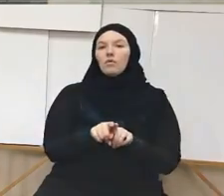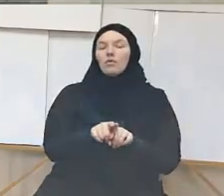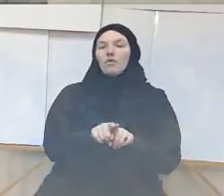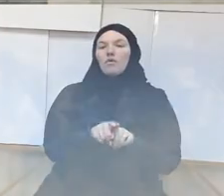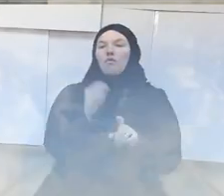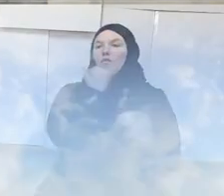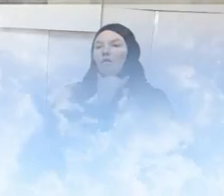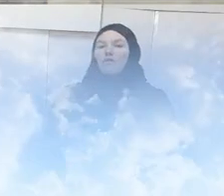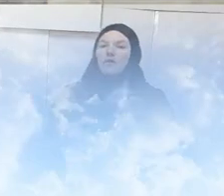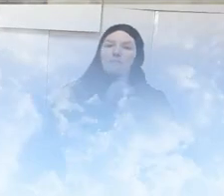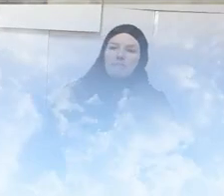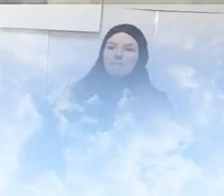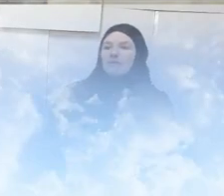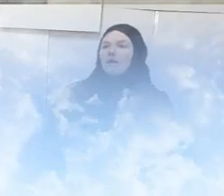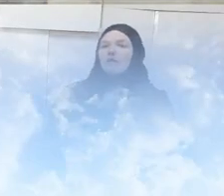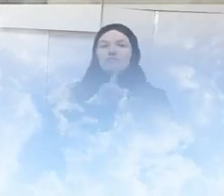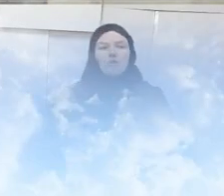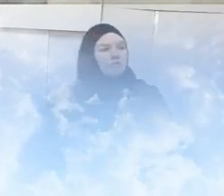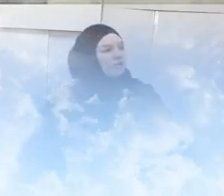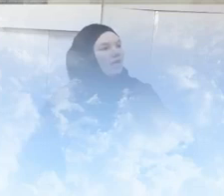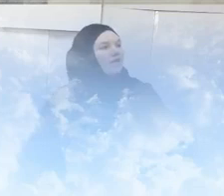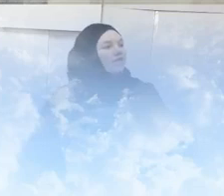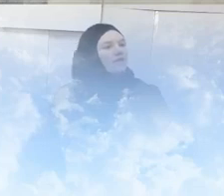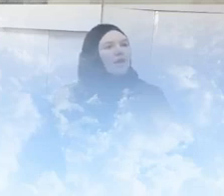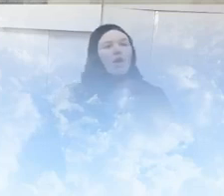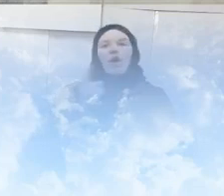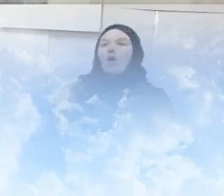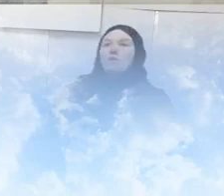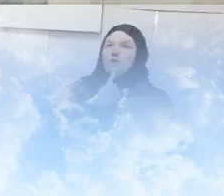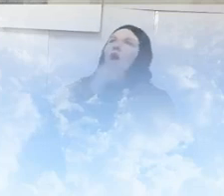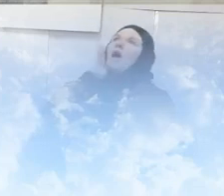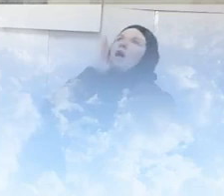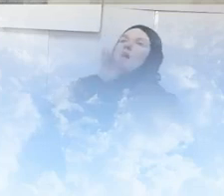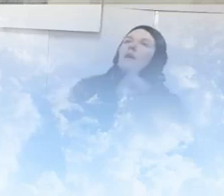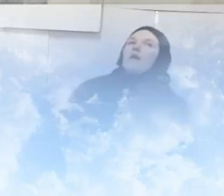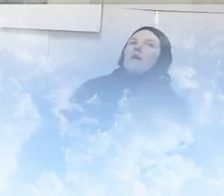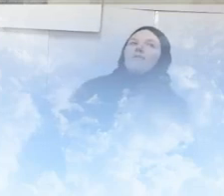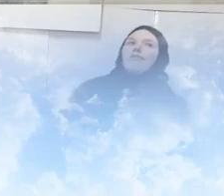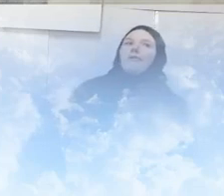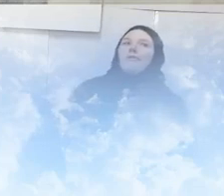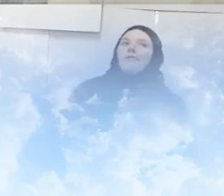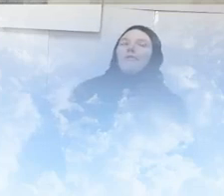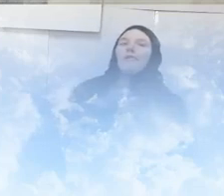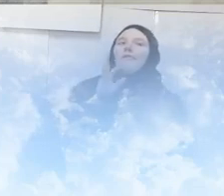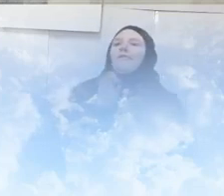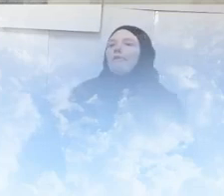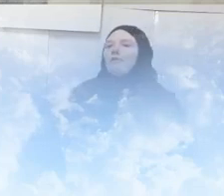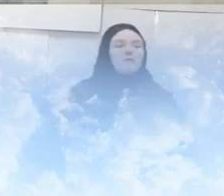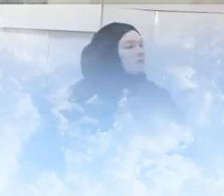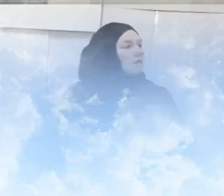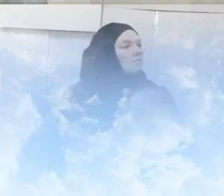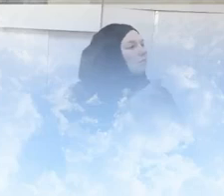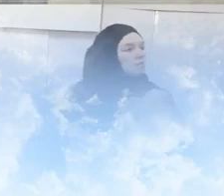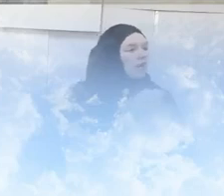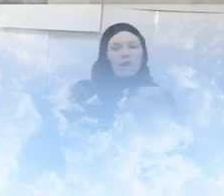their commitment and their promises? Do they renege on their promises? They do. And this is what they did with Musa and